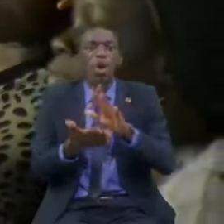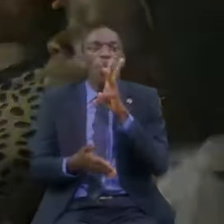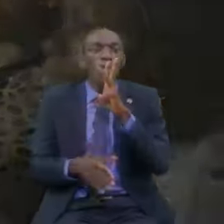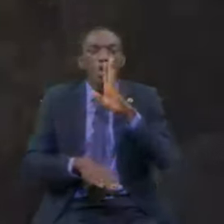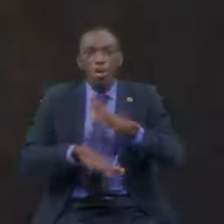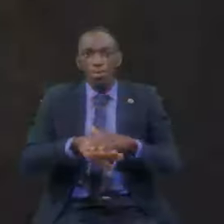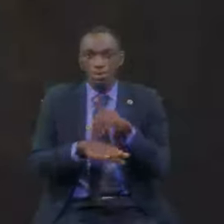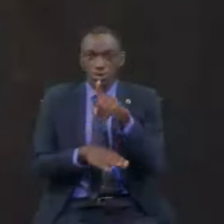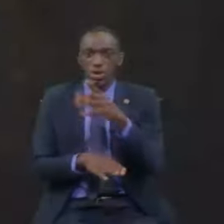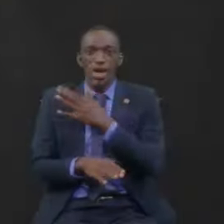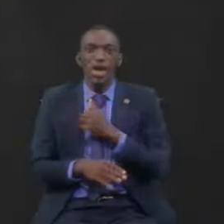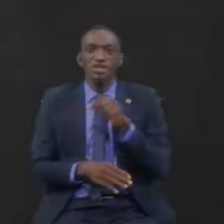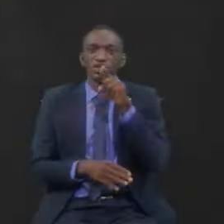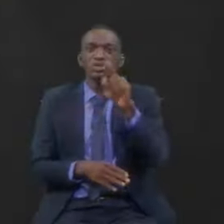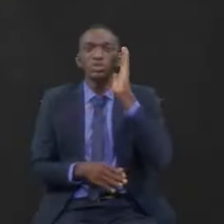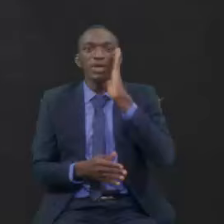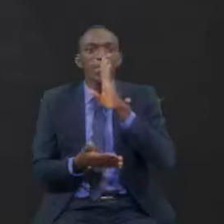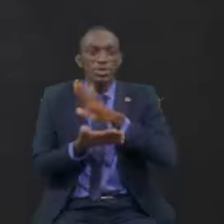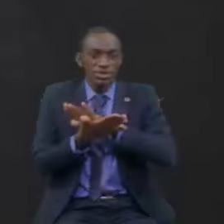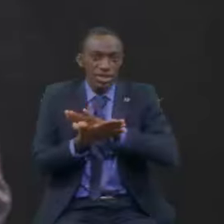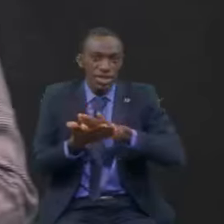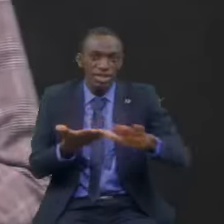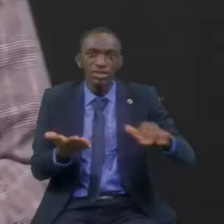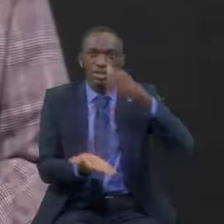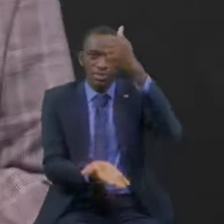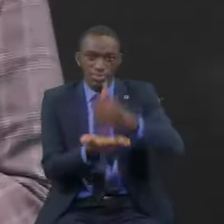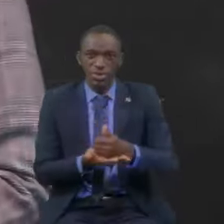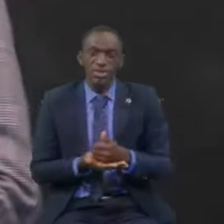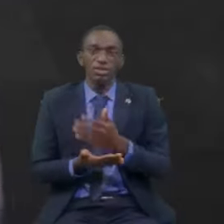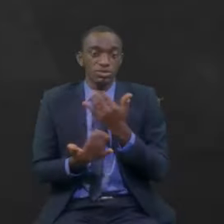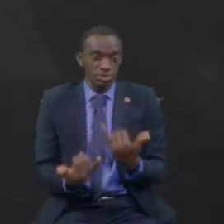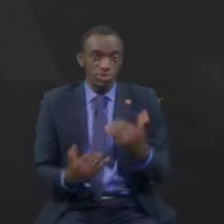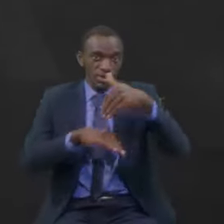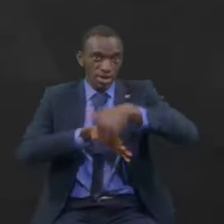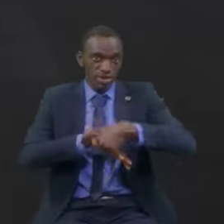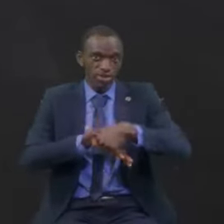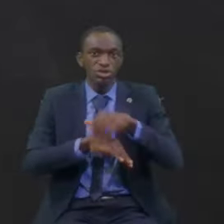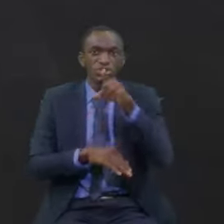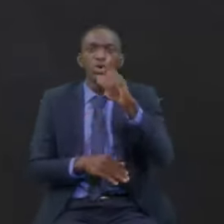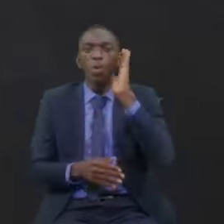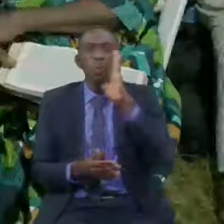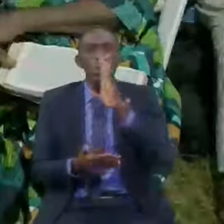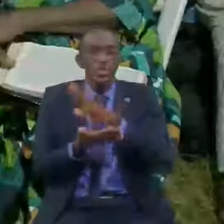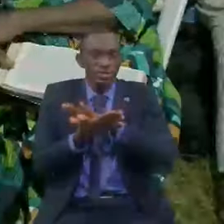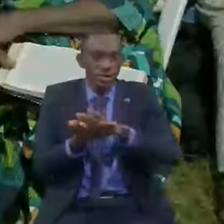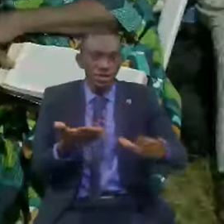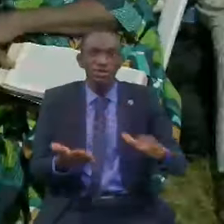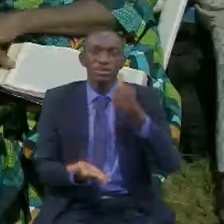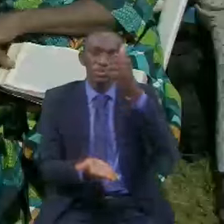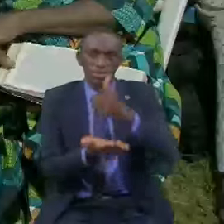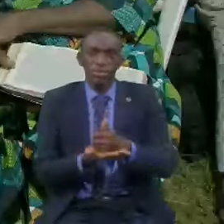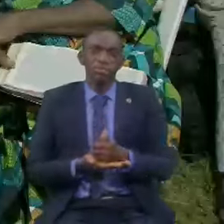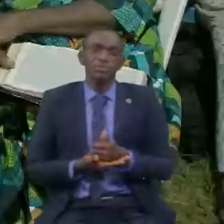shall be clean. Tonight, you will be clean.